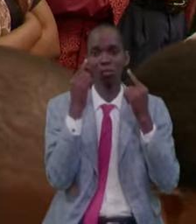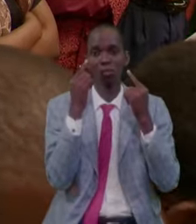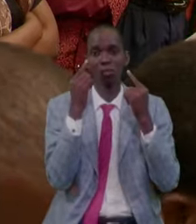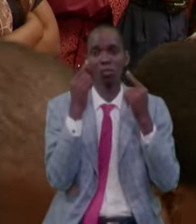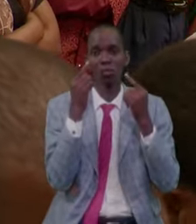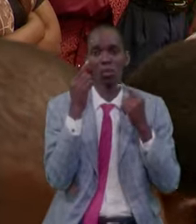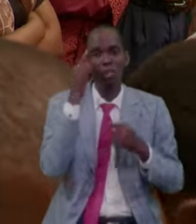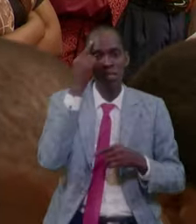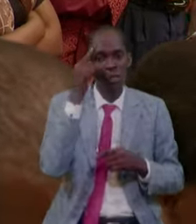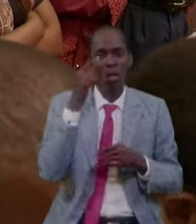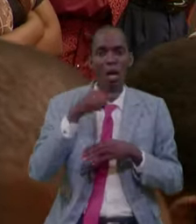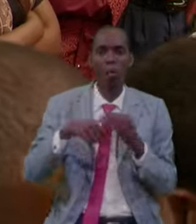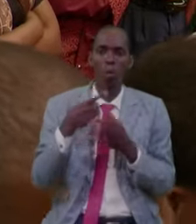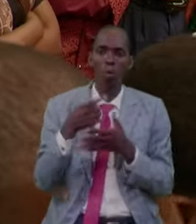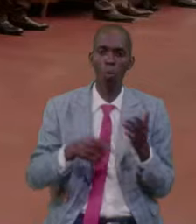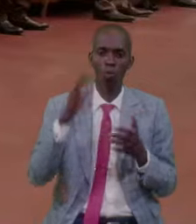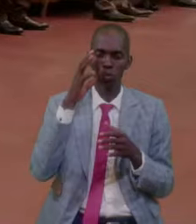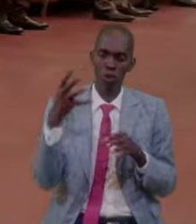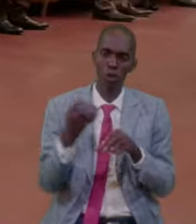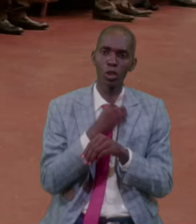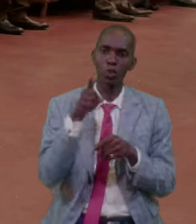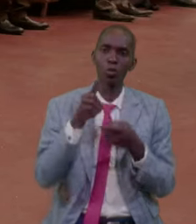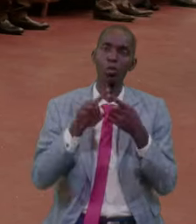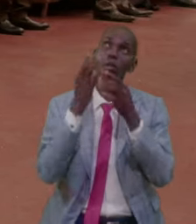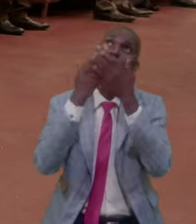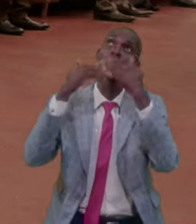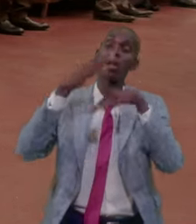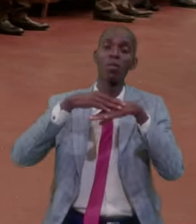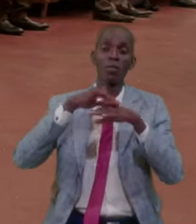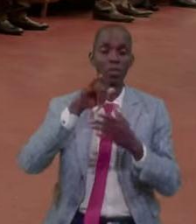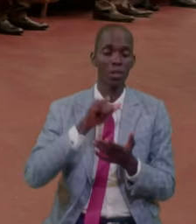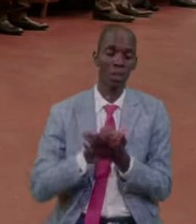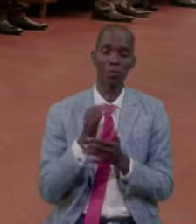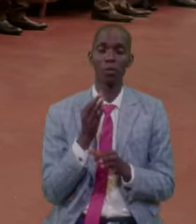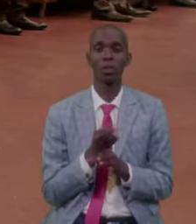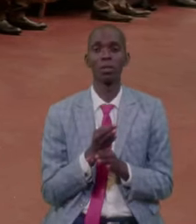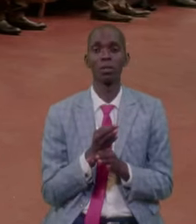what will get you to heaven, that faith